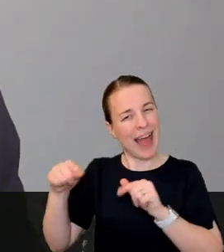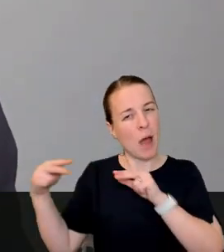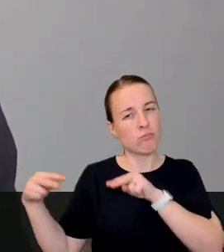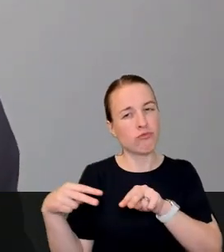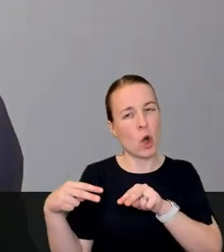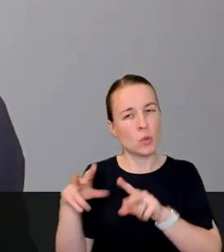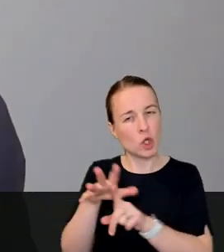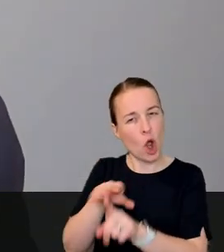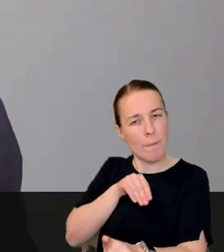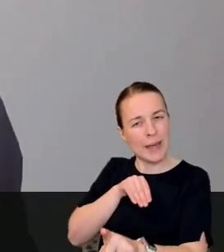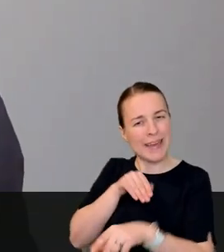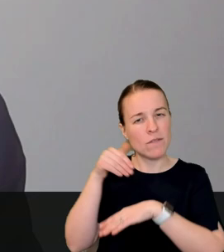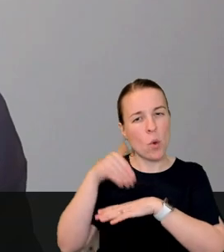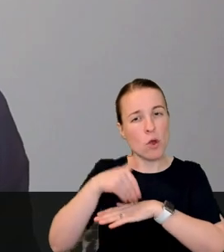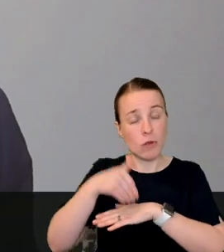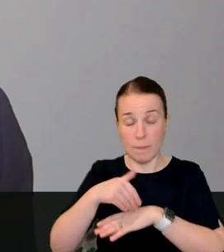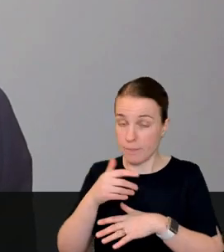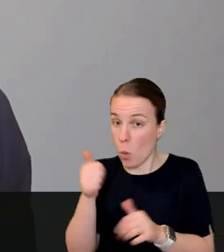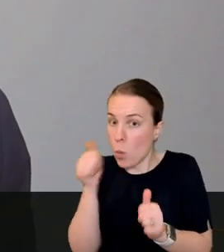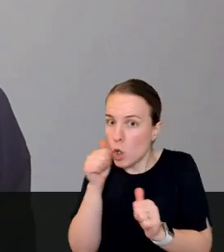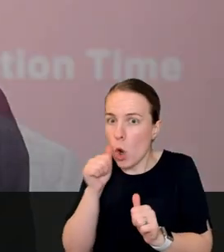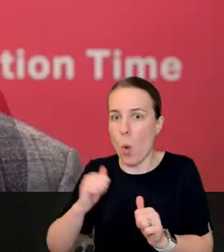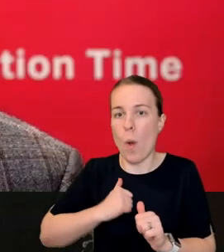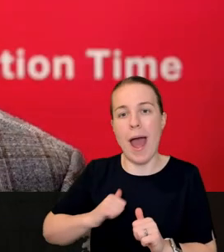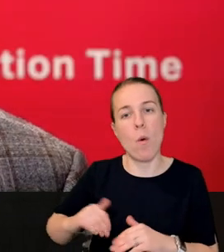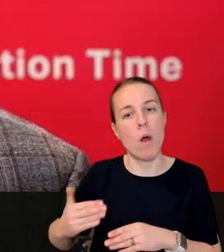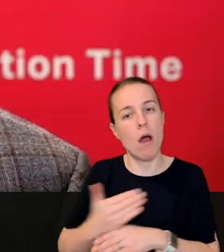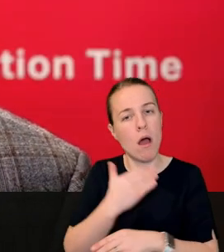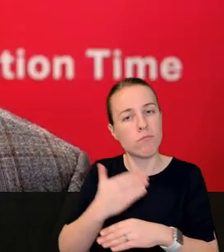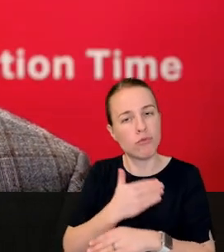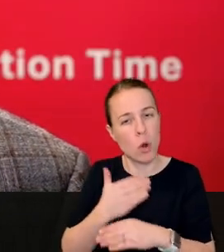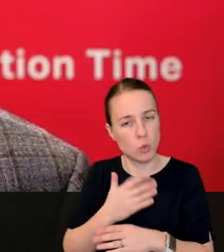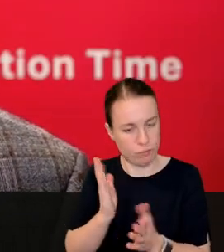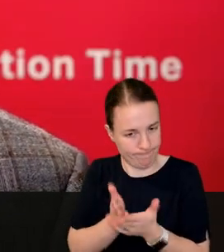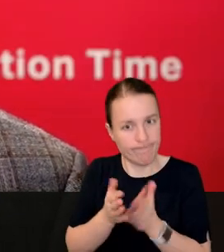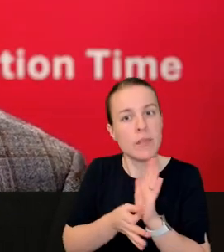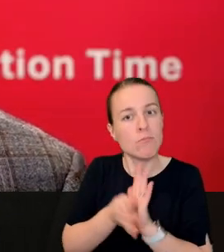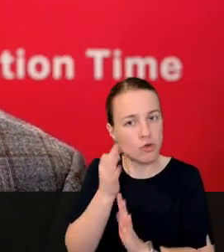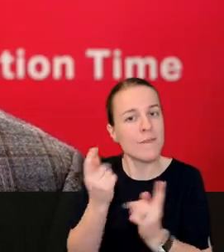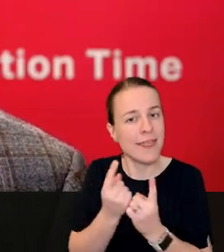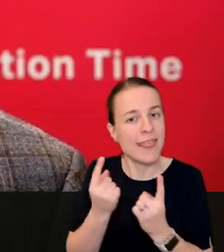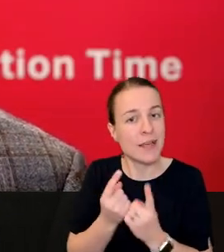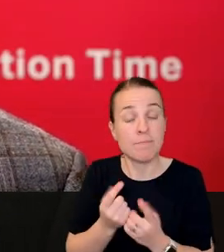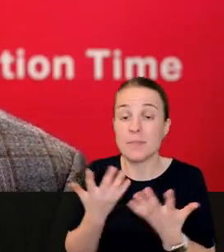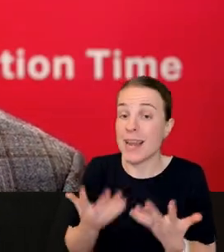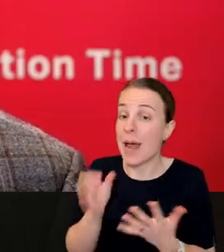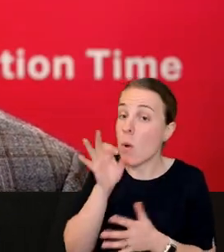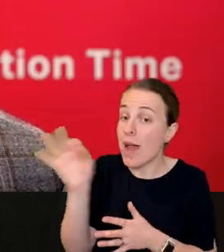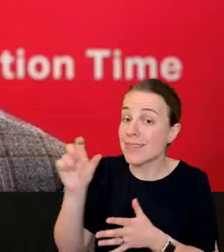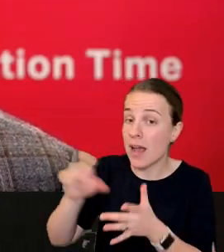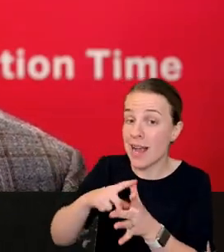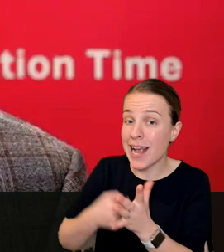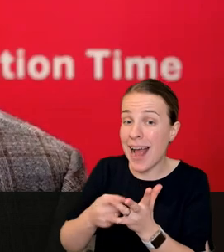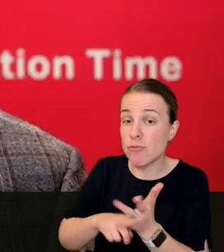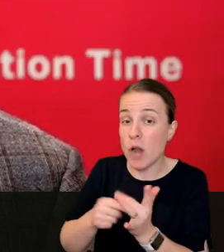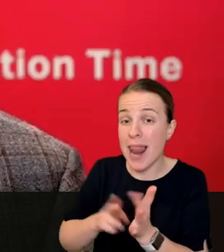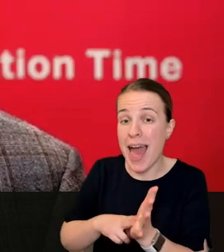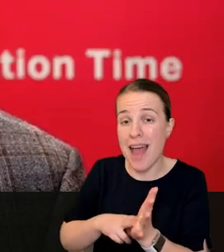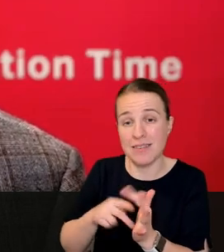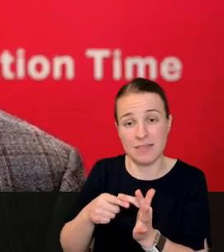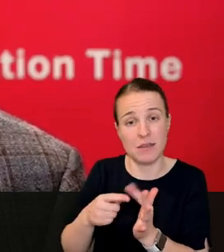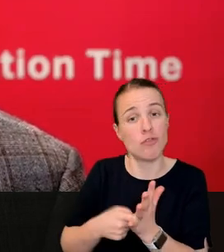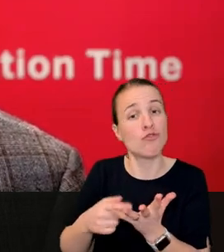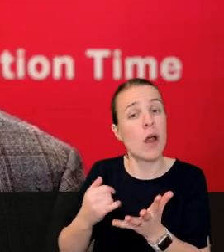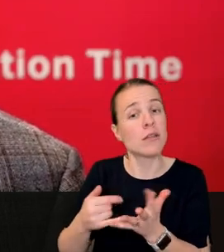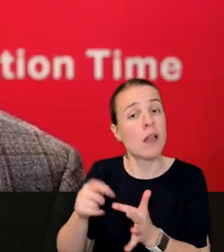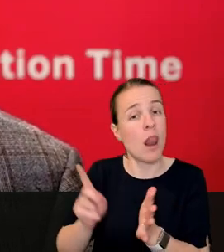dividends. Thank you. Can I ask Assembly Member Caroline Russell to contribute? Can I remind you that